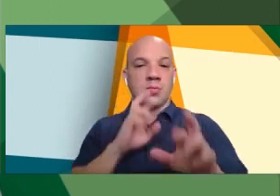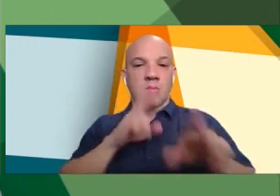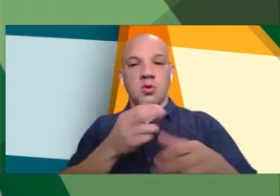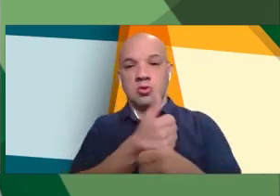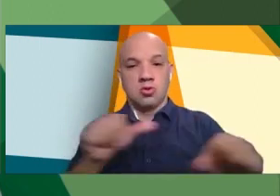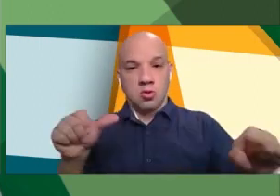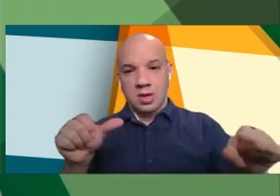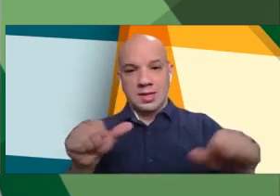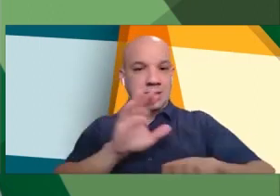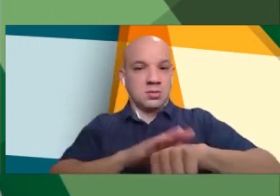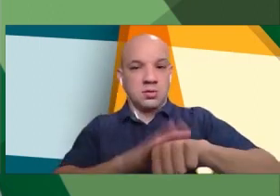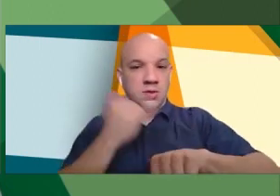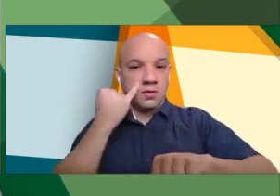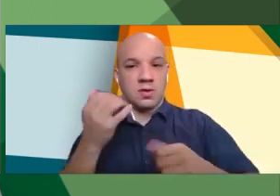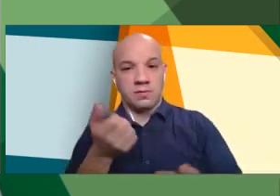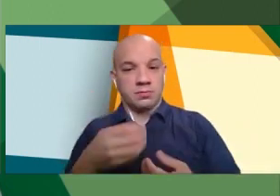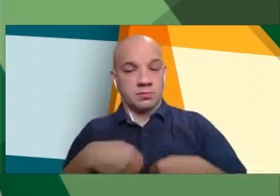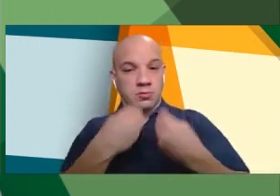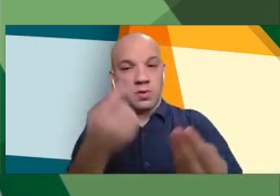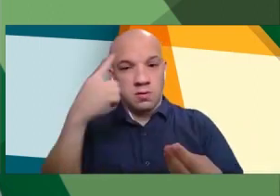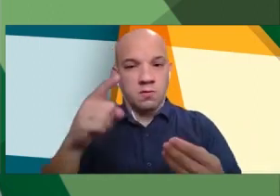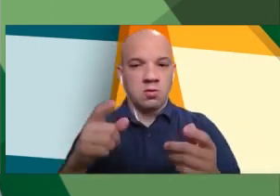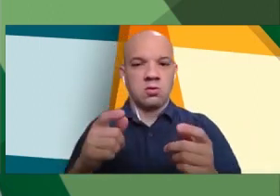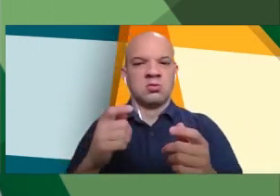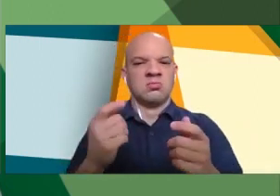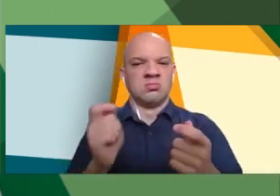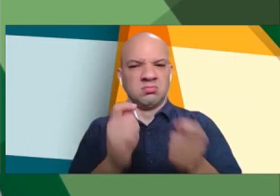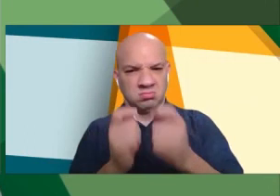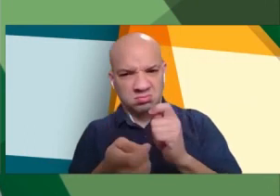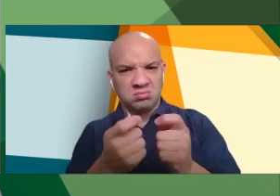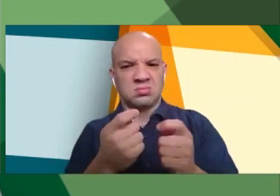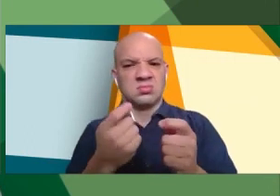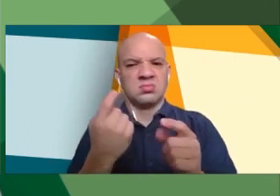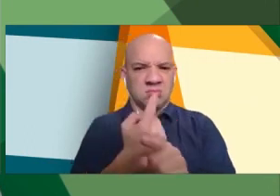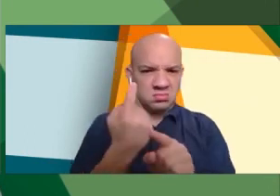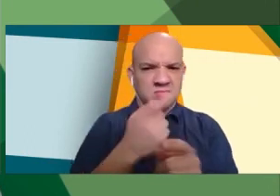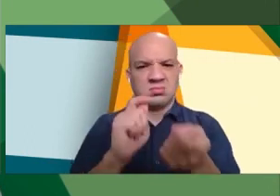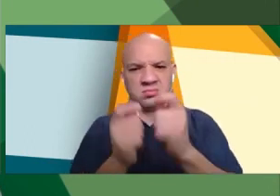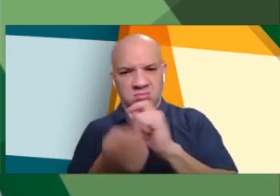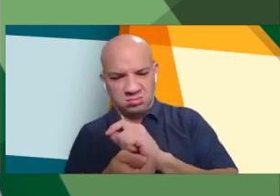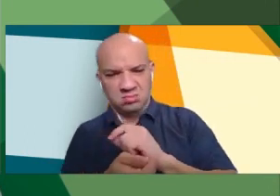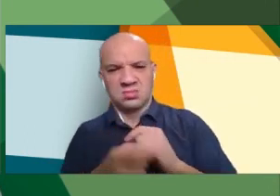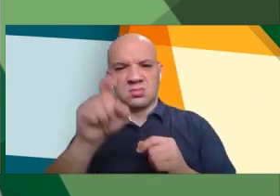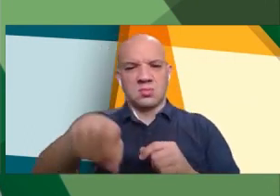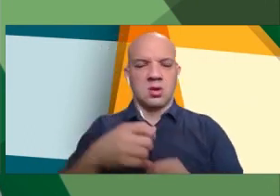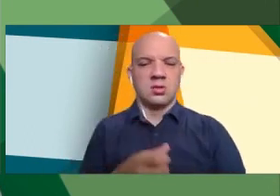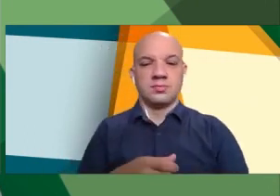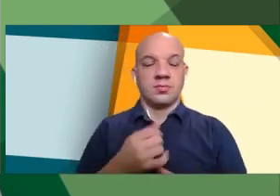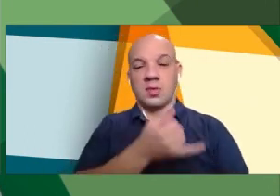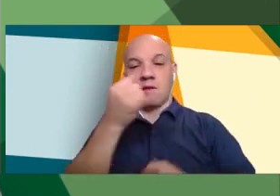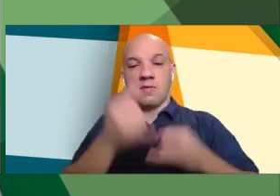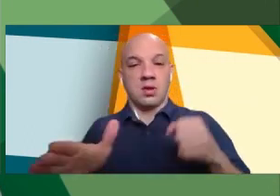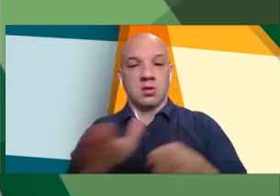any notification if provided for corrections and changes that you have to make. And finally,